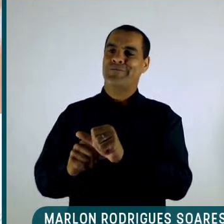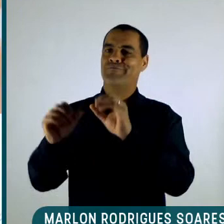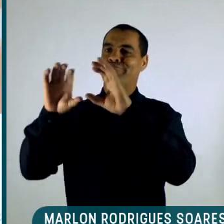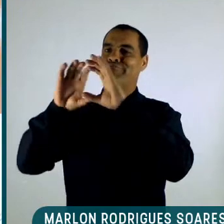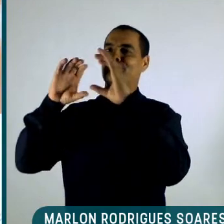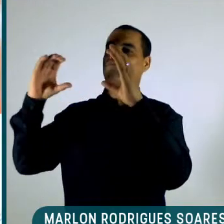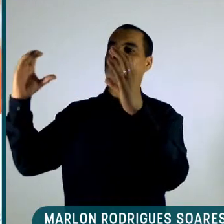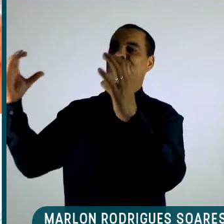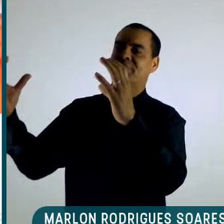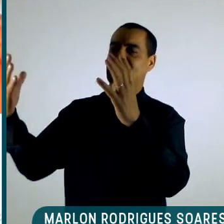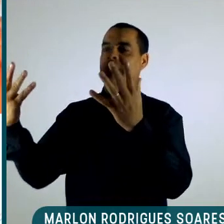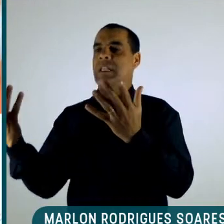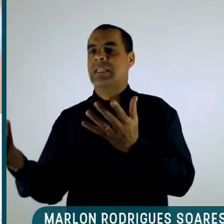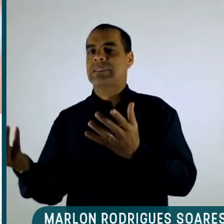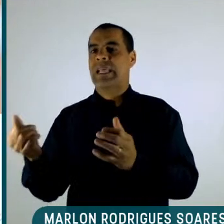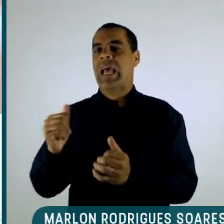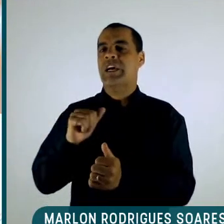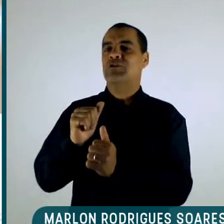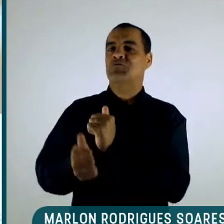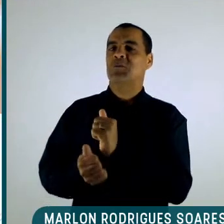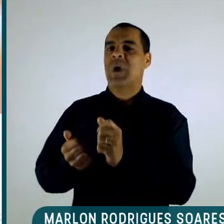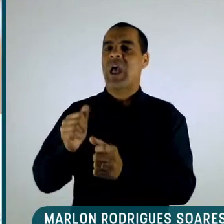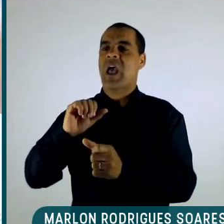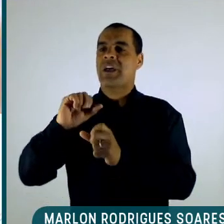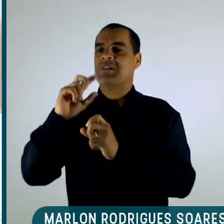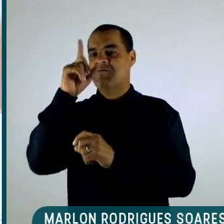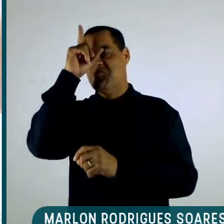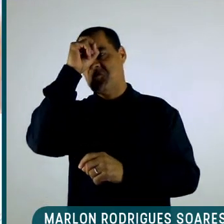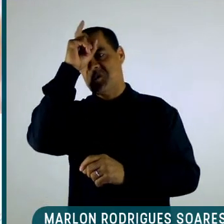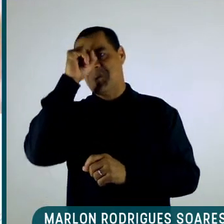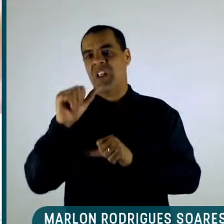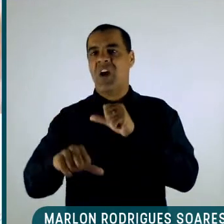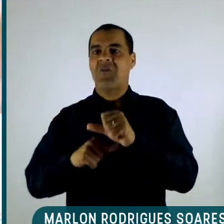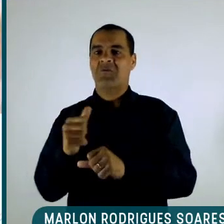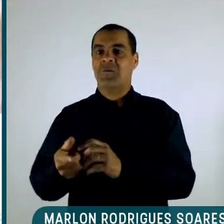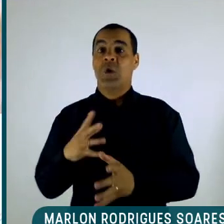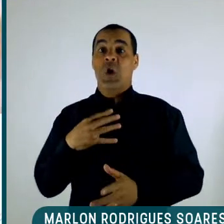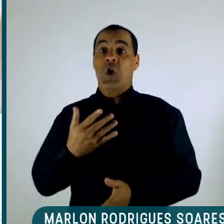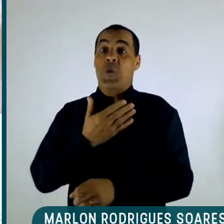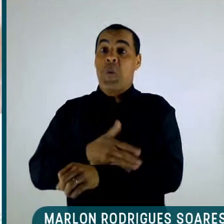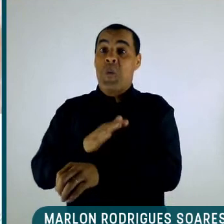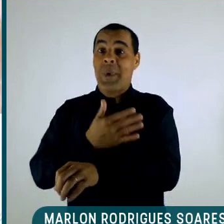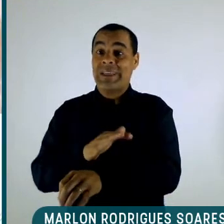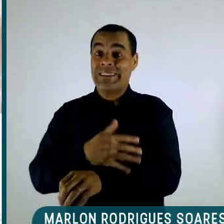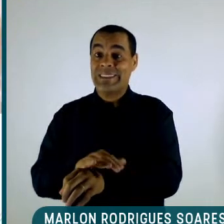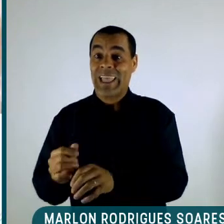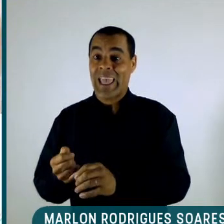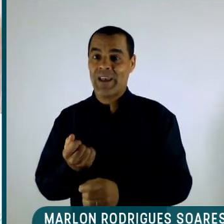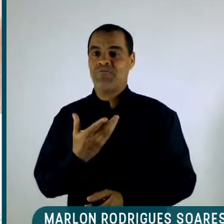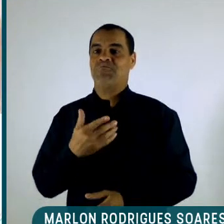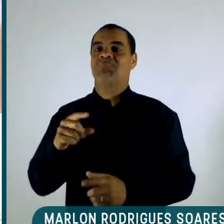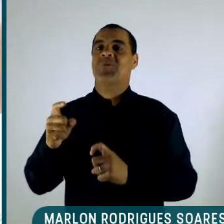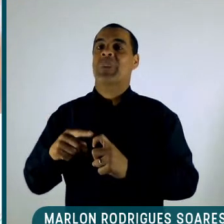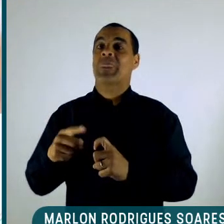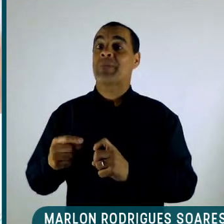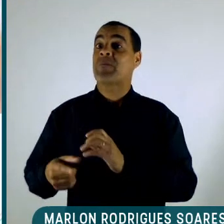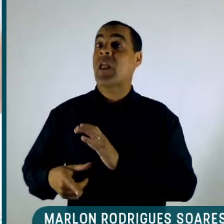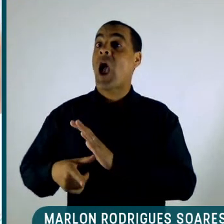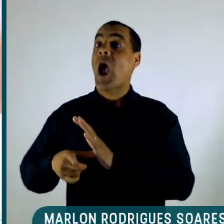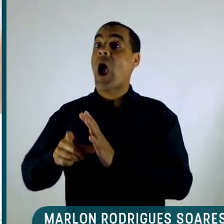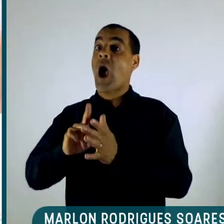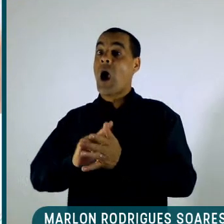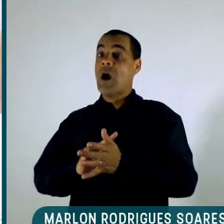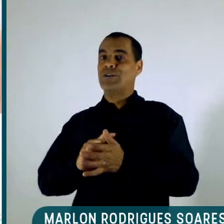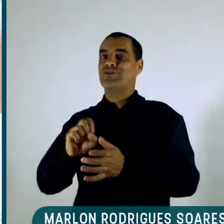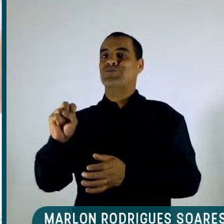system. And we were criticized saying that we didn't want the poor to have fun. But now we're seeing what is the